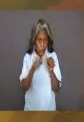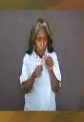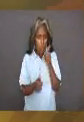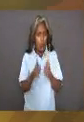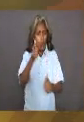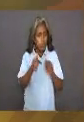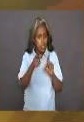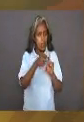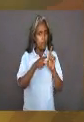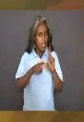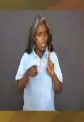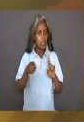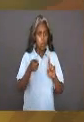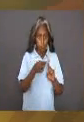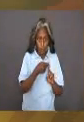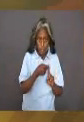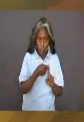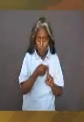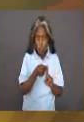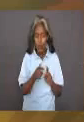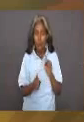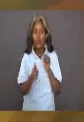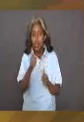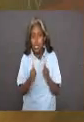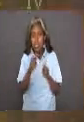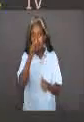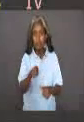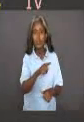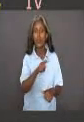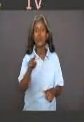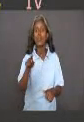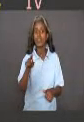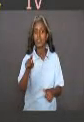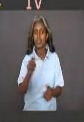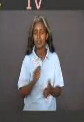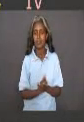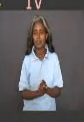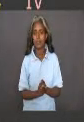angles are positive in which quadrants.